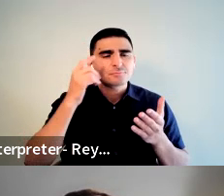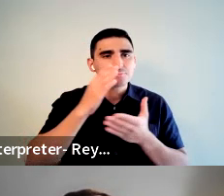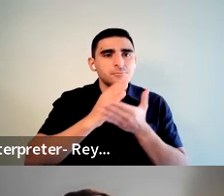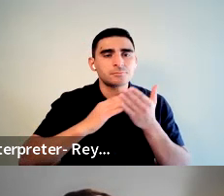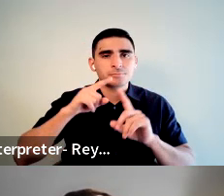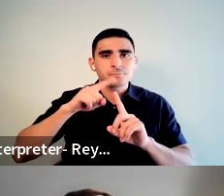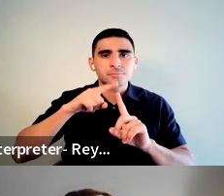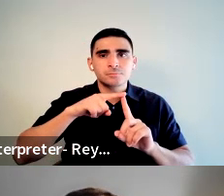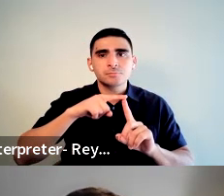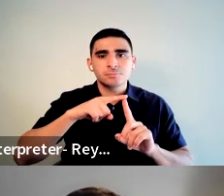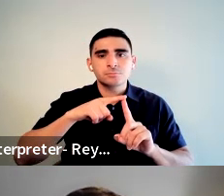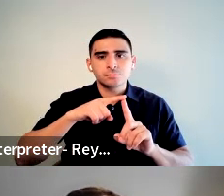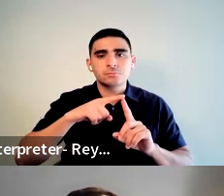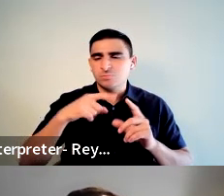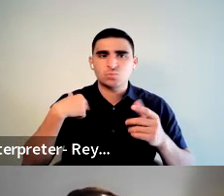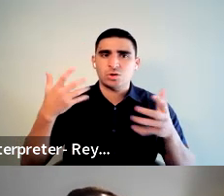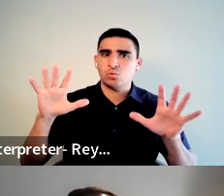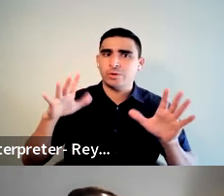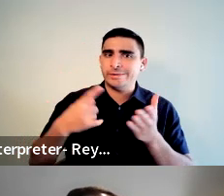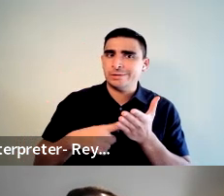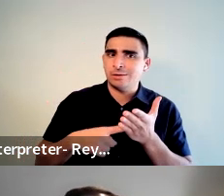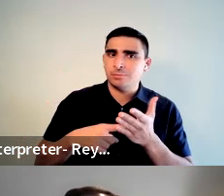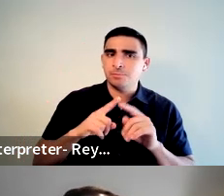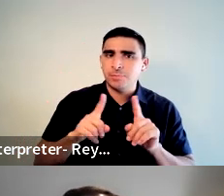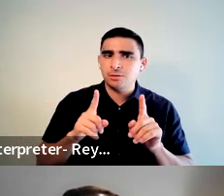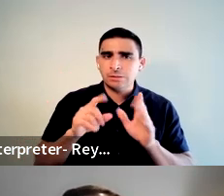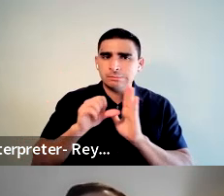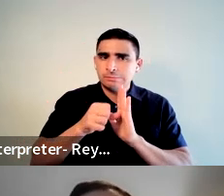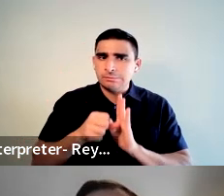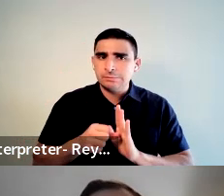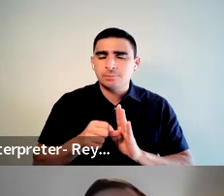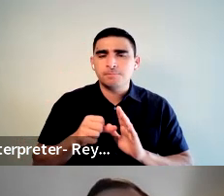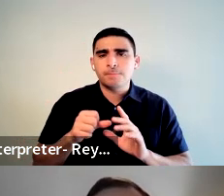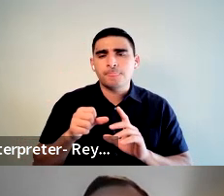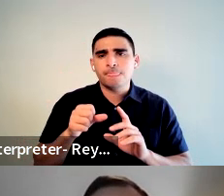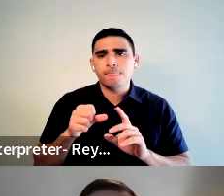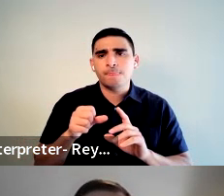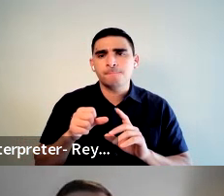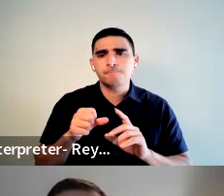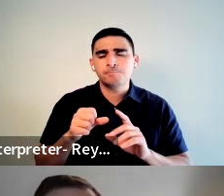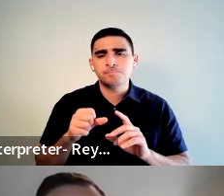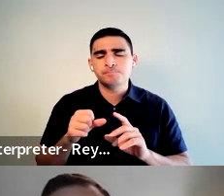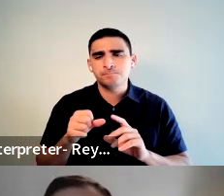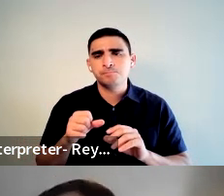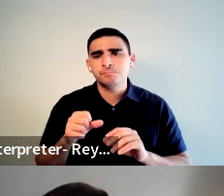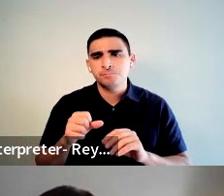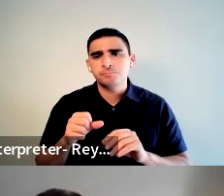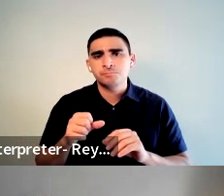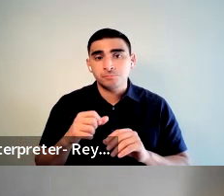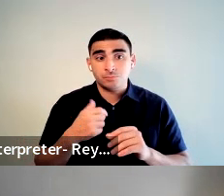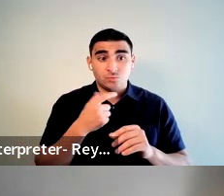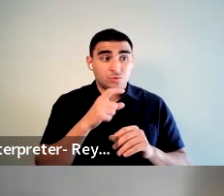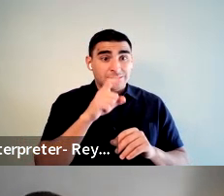that, which we've talked about, but just to highlight, is that I think with the increased need, I think the